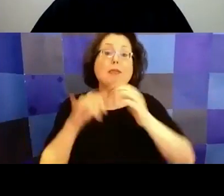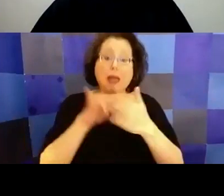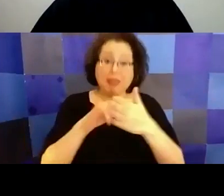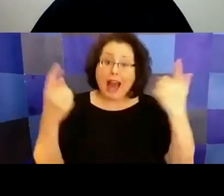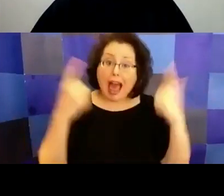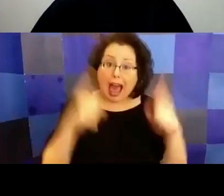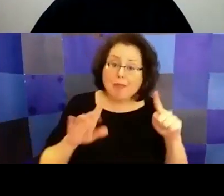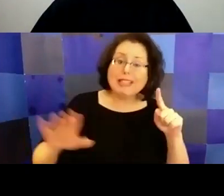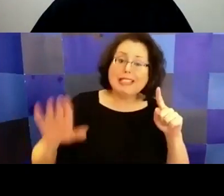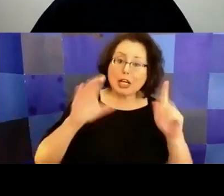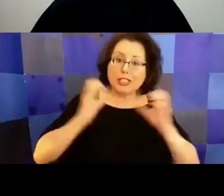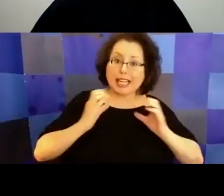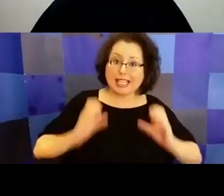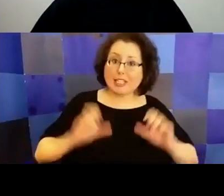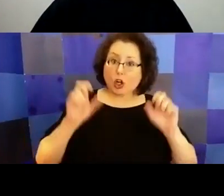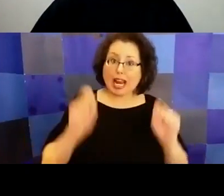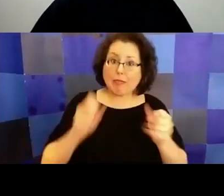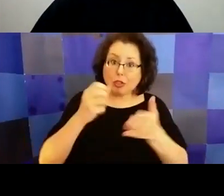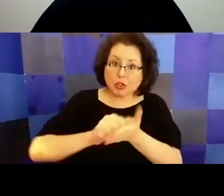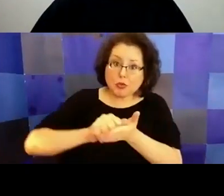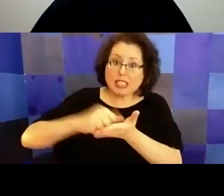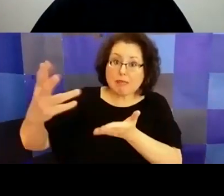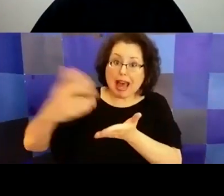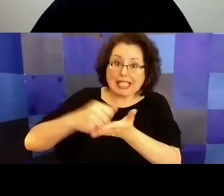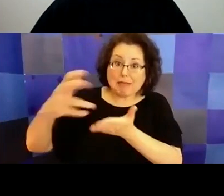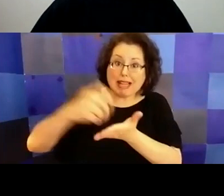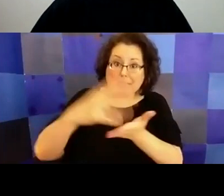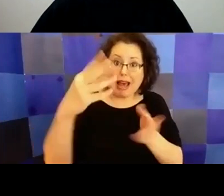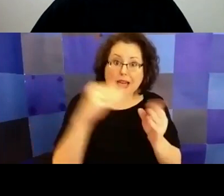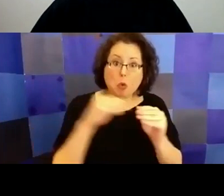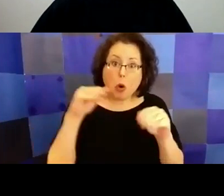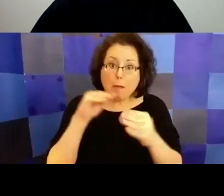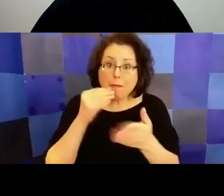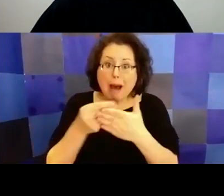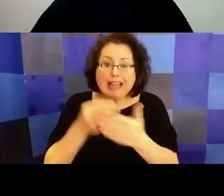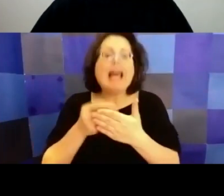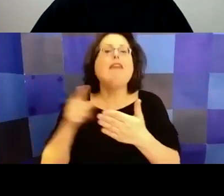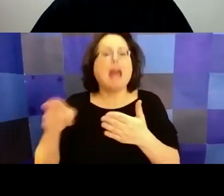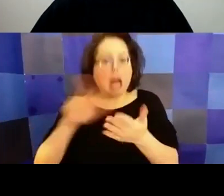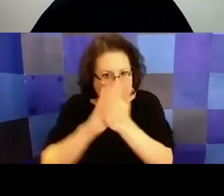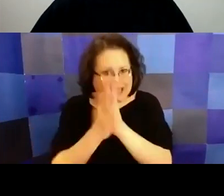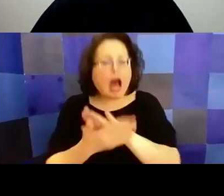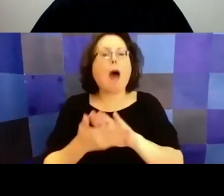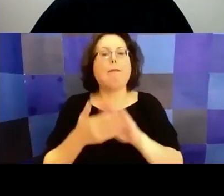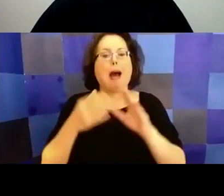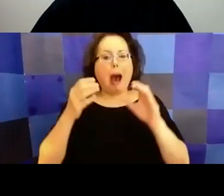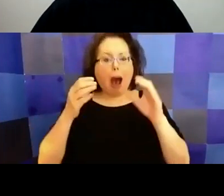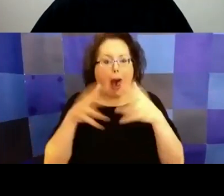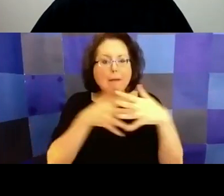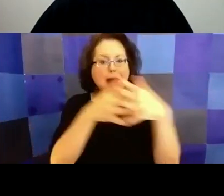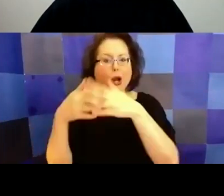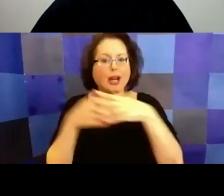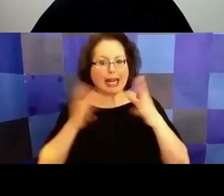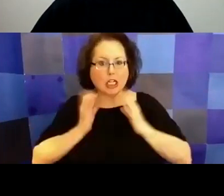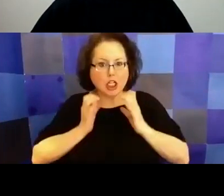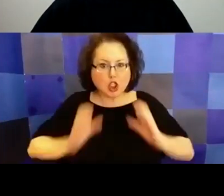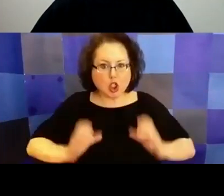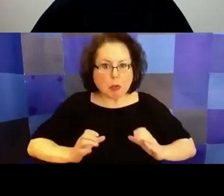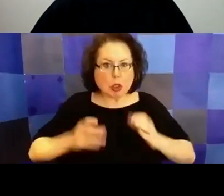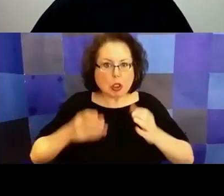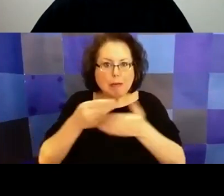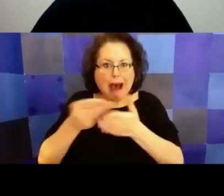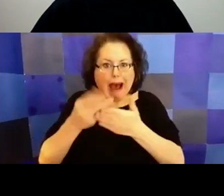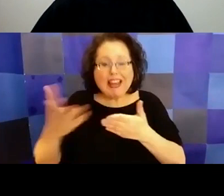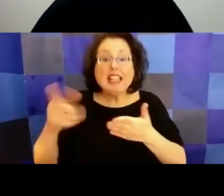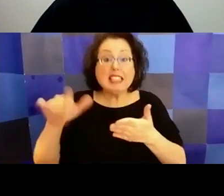able to increase their spendings, and therefore they become avid consumers of American products and services, which helps grow the